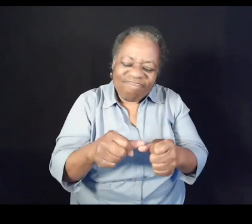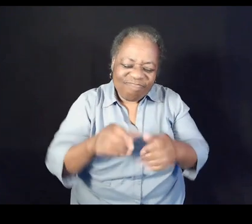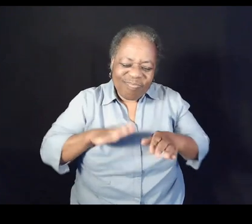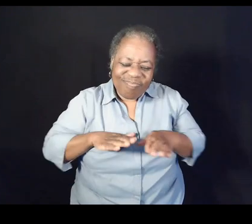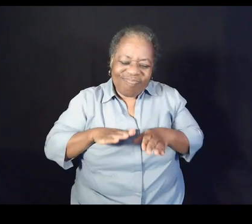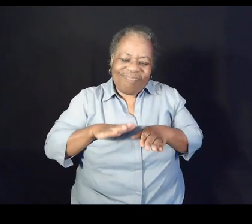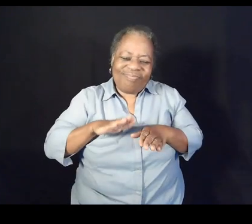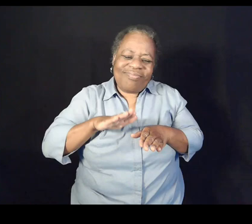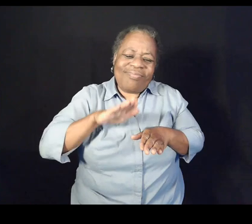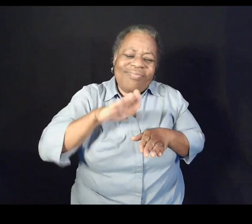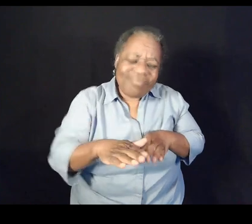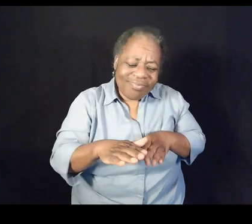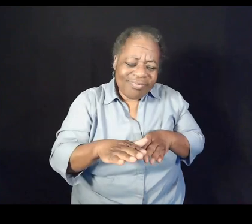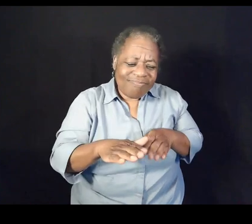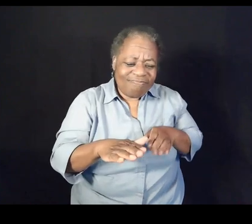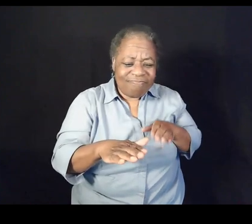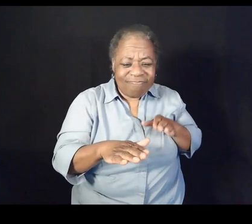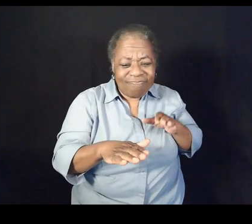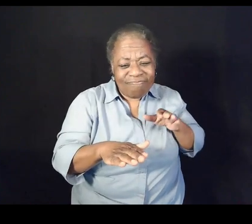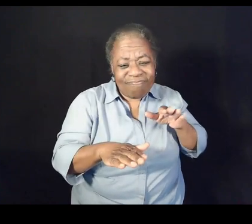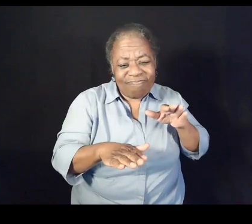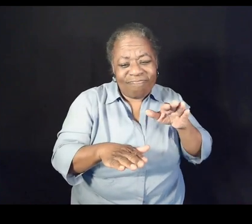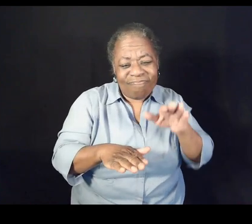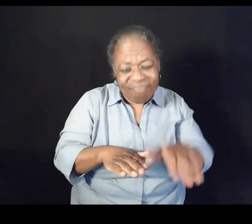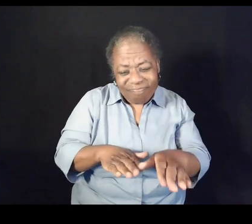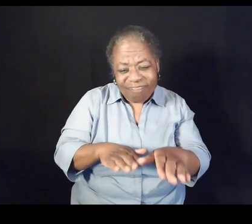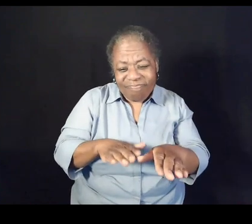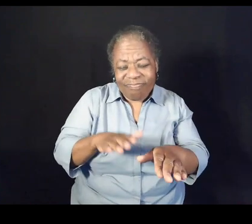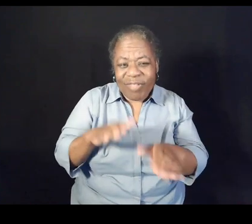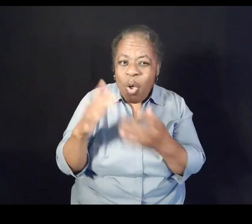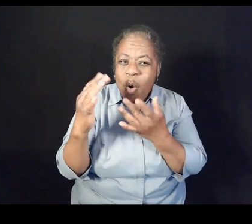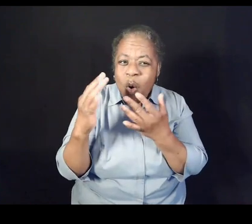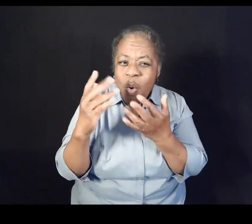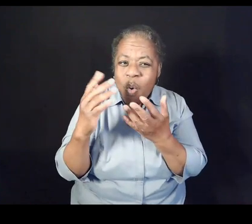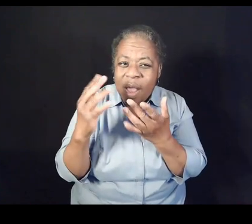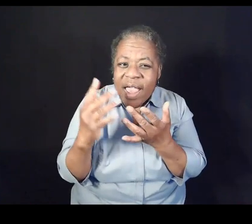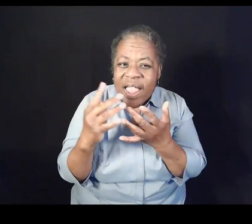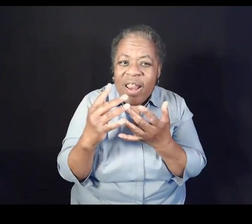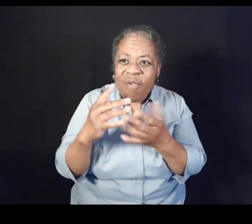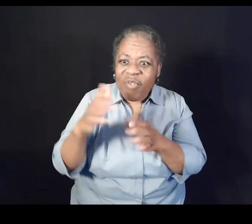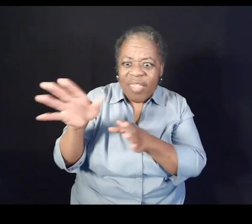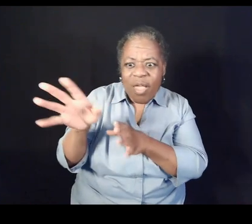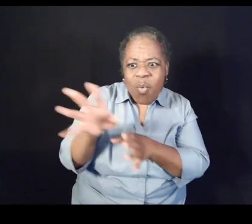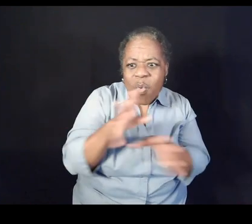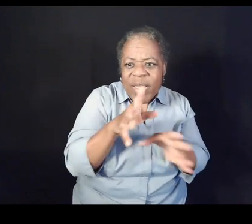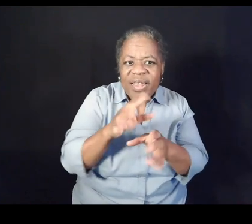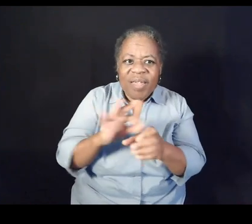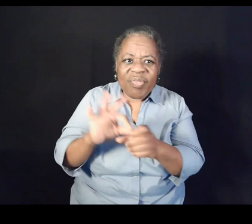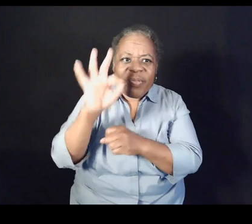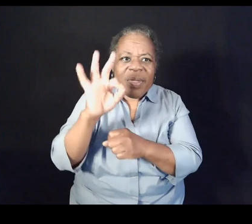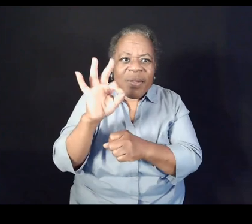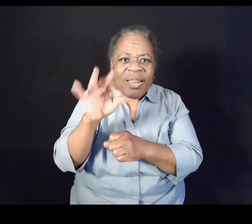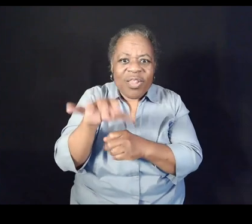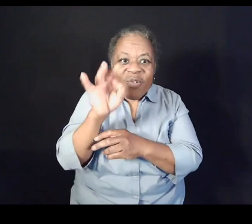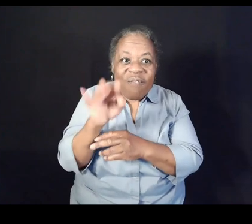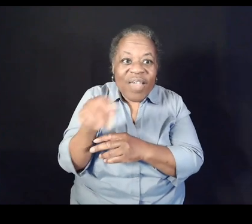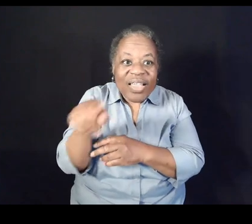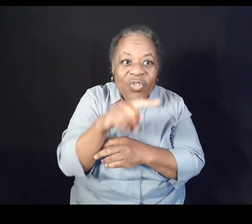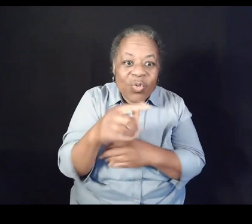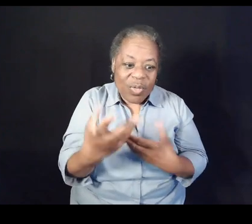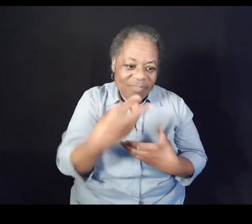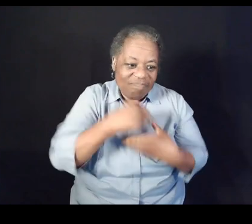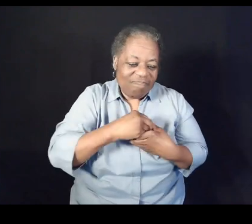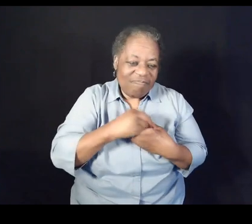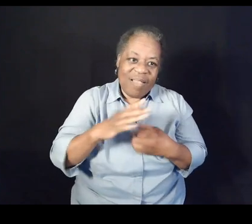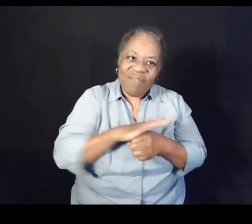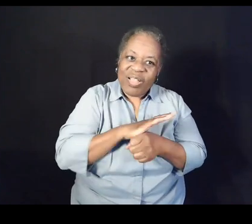in front of the other and wait for that second wind, that wind of the Spirit, to find you and fill you and bring you